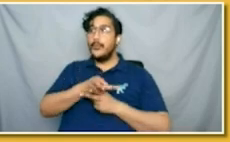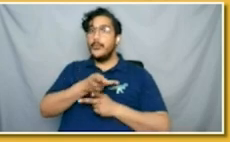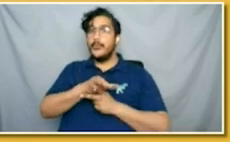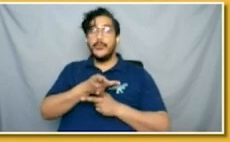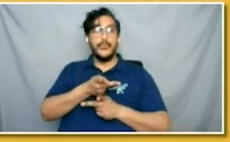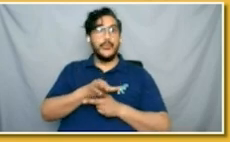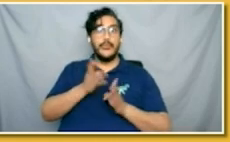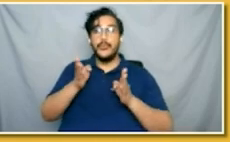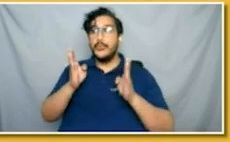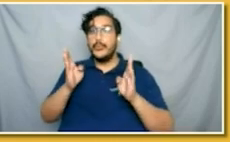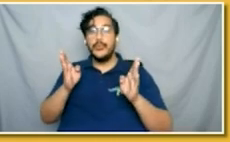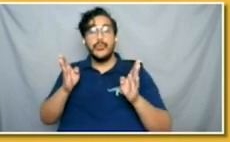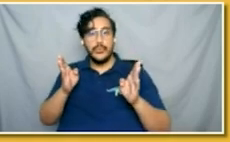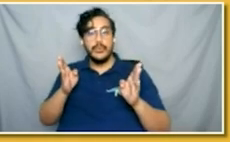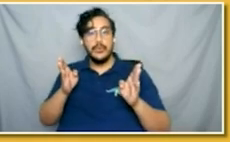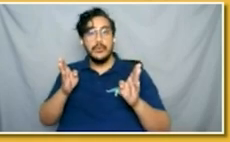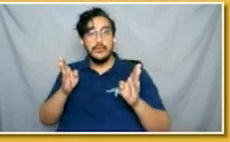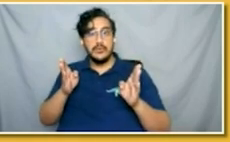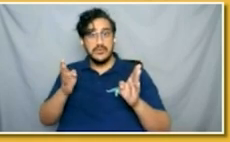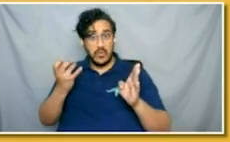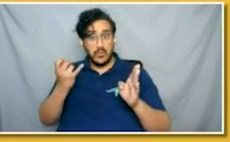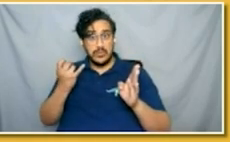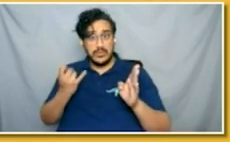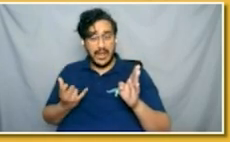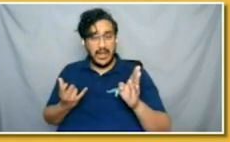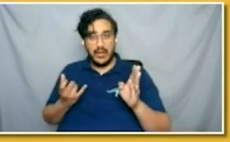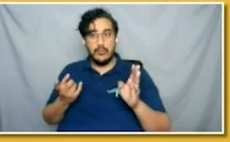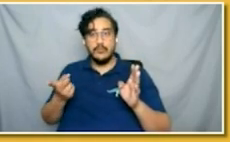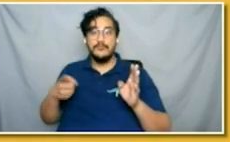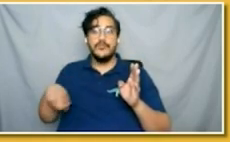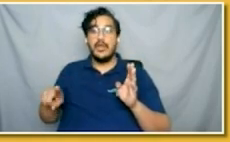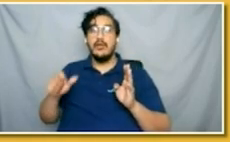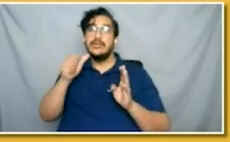so that from then until now, they're not in a growth mindset. They're in a